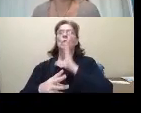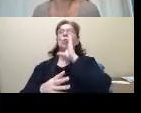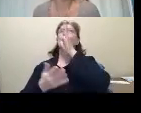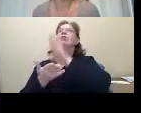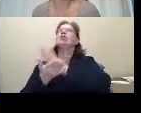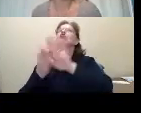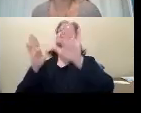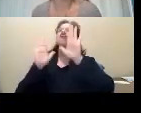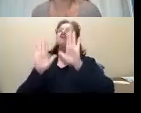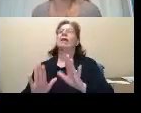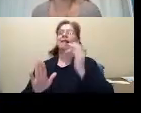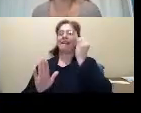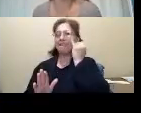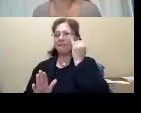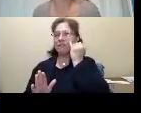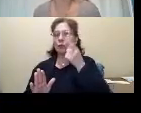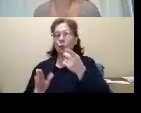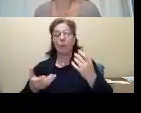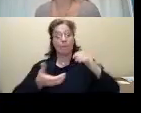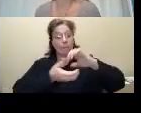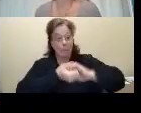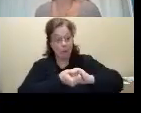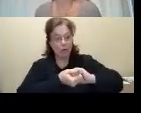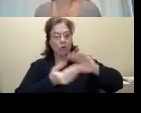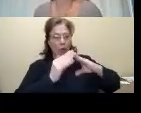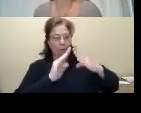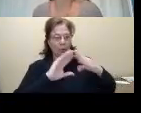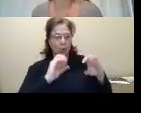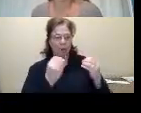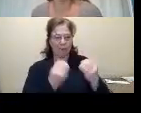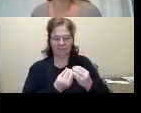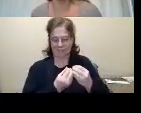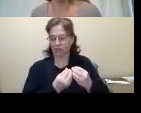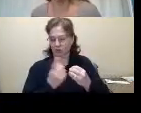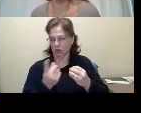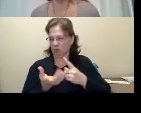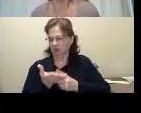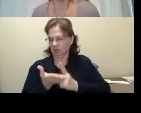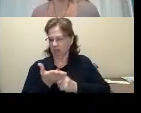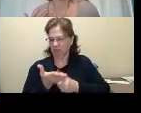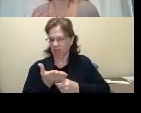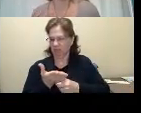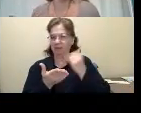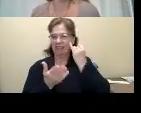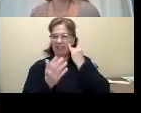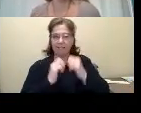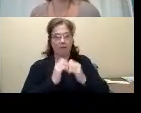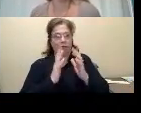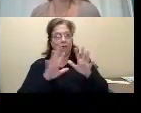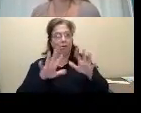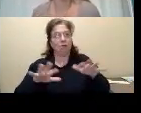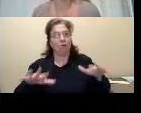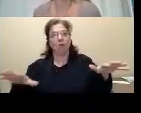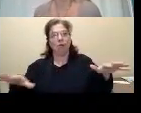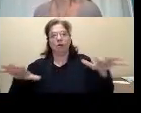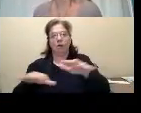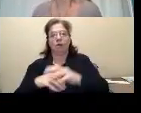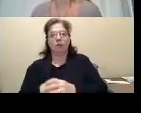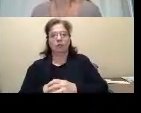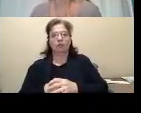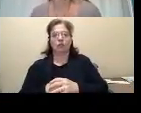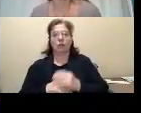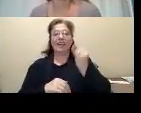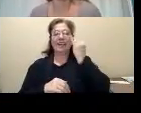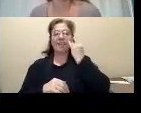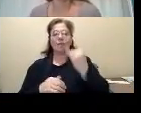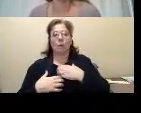community organizations to kind of get this program a little bit more up and running throughout the region. So on your "Wouldn't it be great" list,